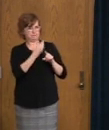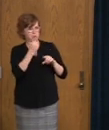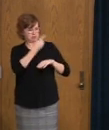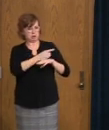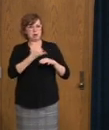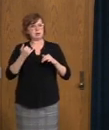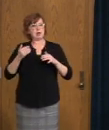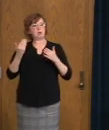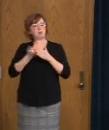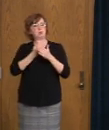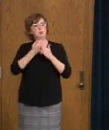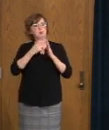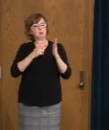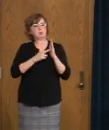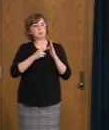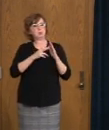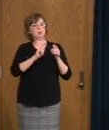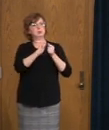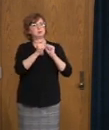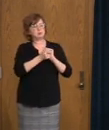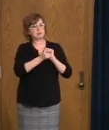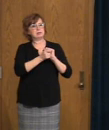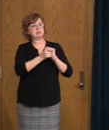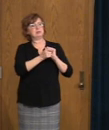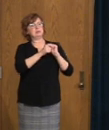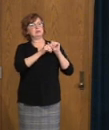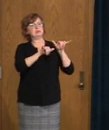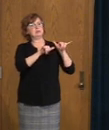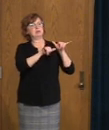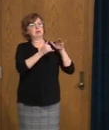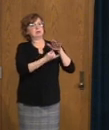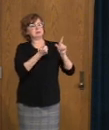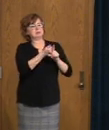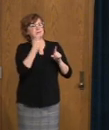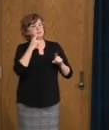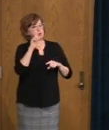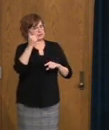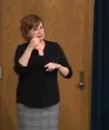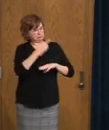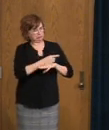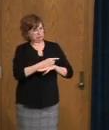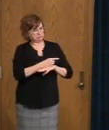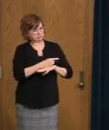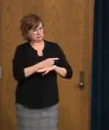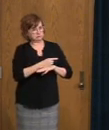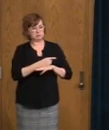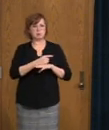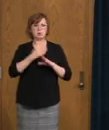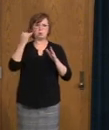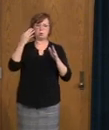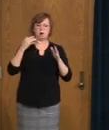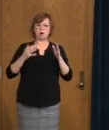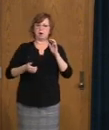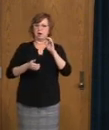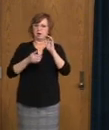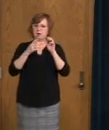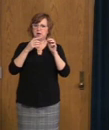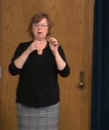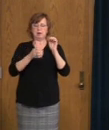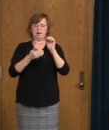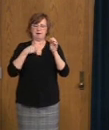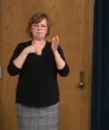this change is being made on the basis of emerging evidence that shows that, for most people, they are not infectious 10 days